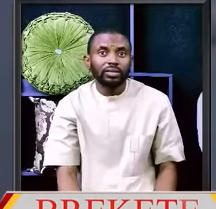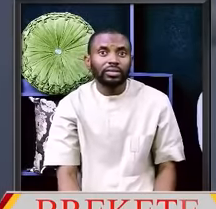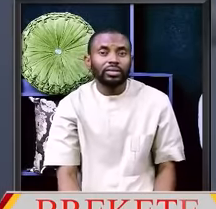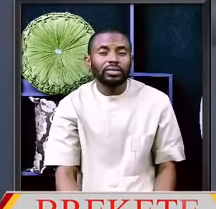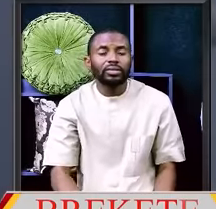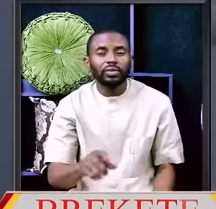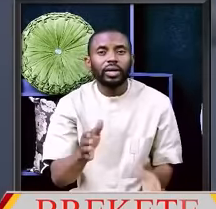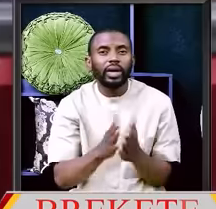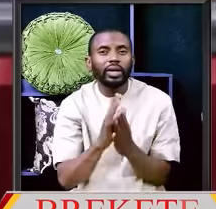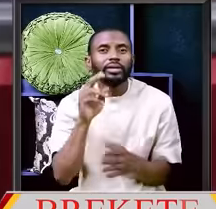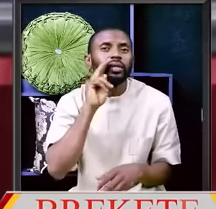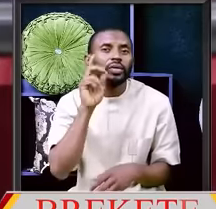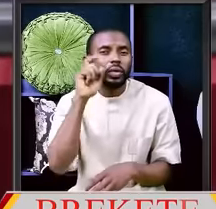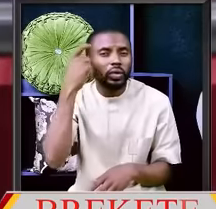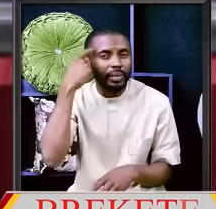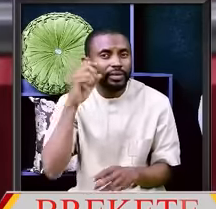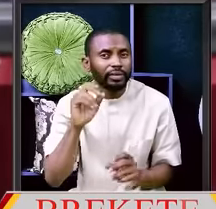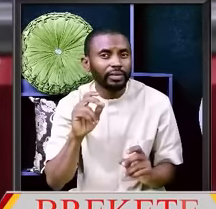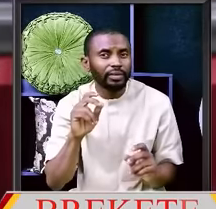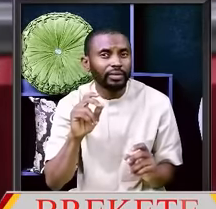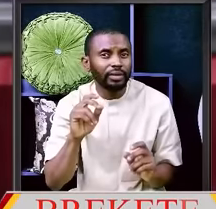Yes. You ask Nigerian government, ba?